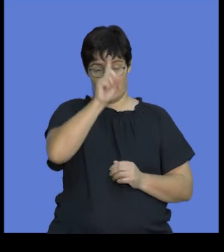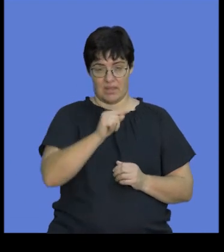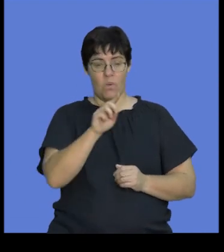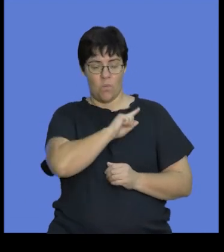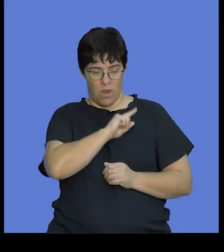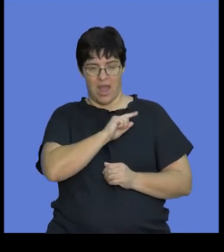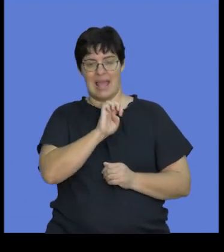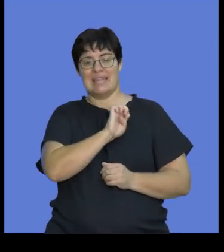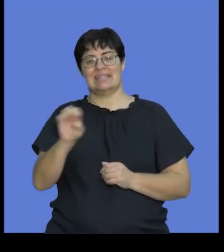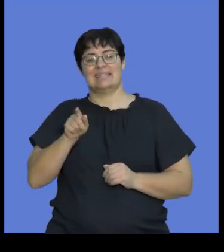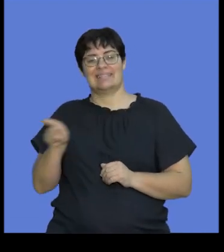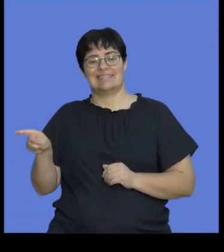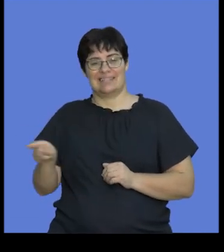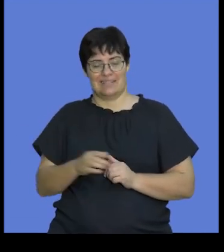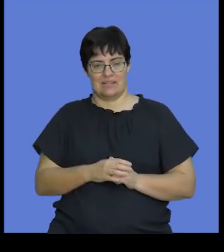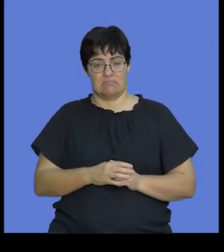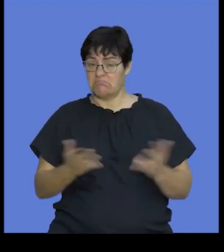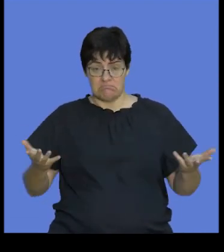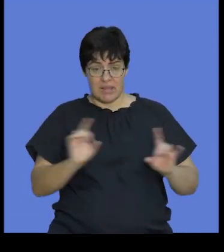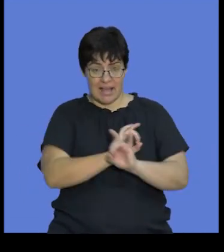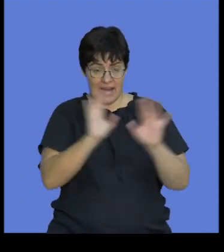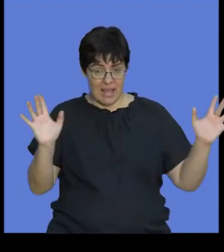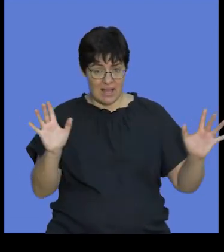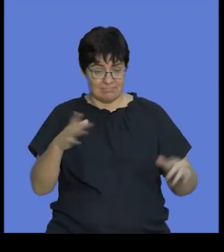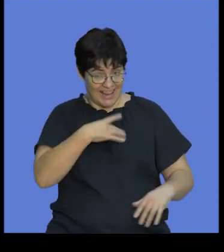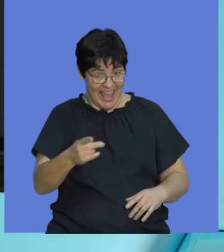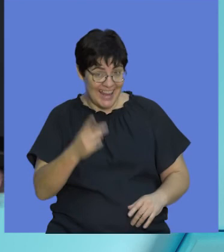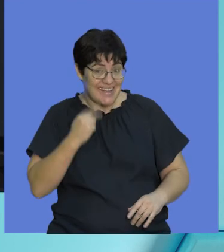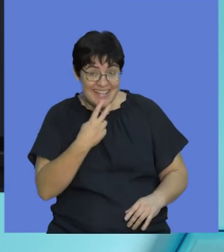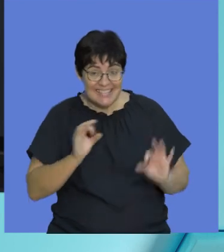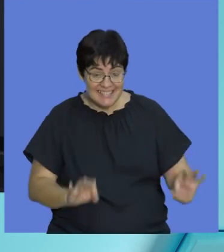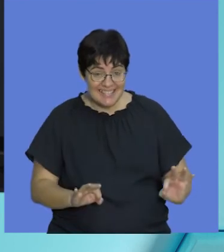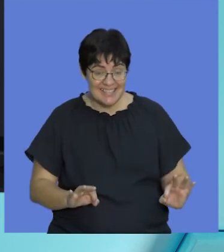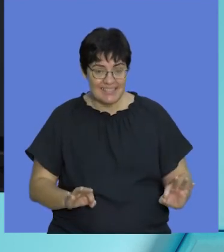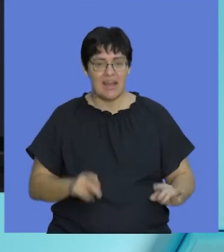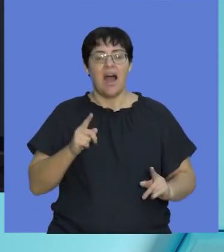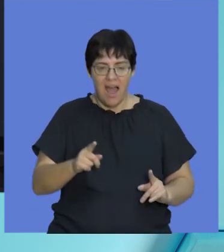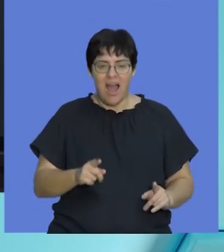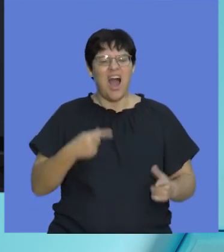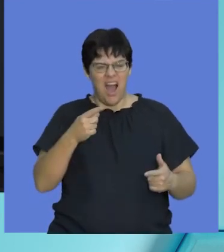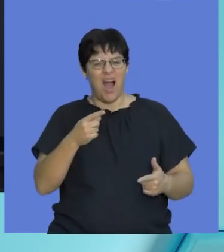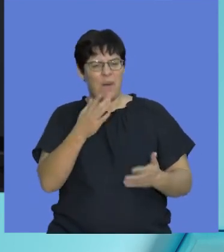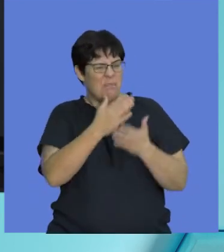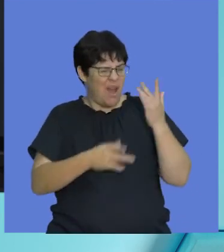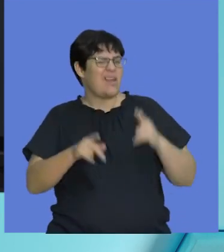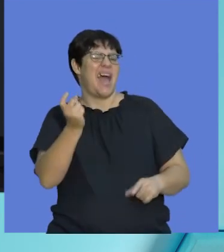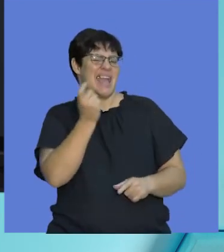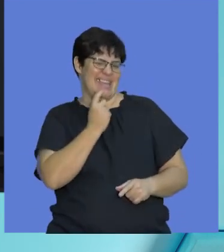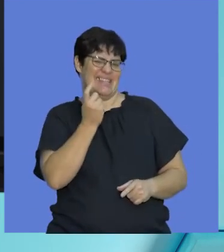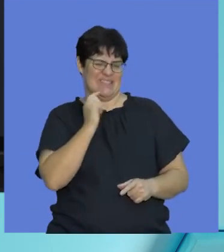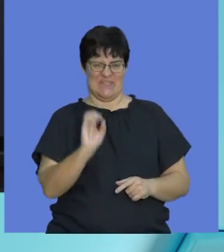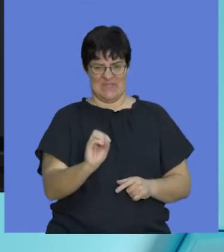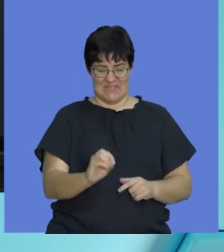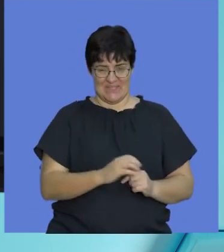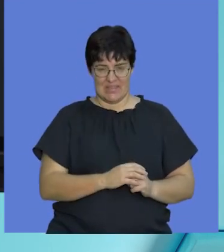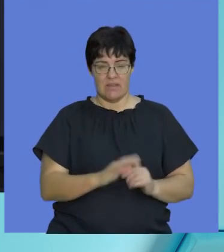and we need to know where the east is. Straightforward. We like this. This is nice. This part is easy, and as long